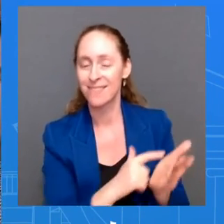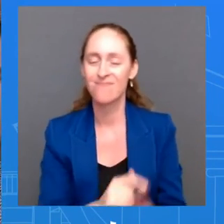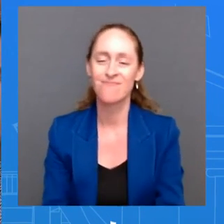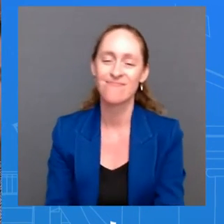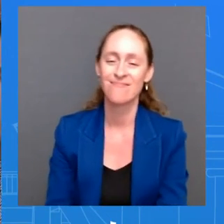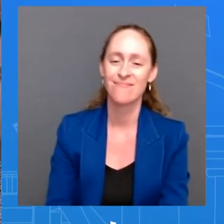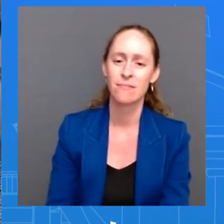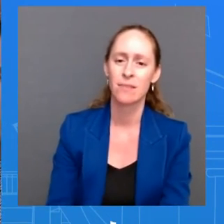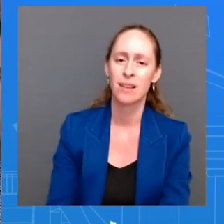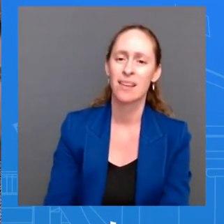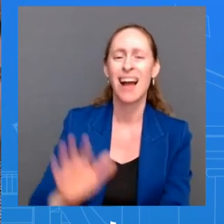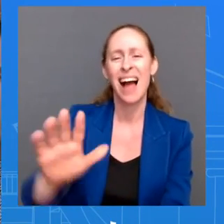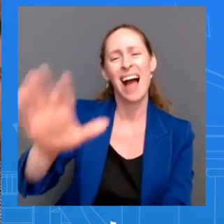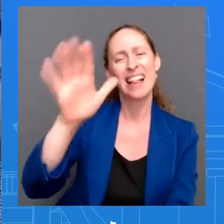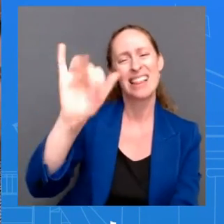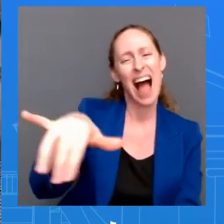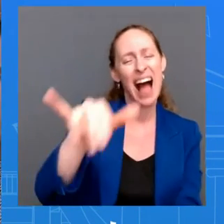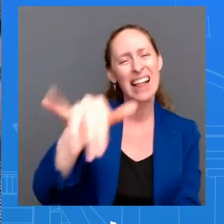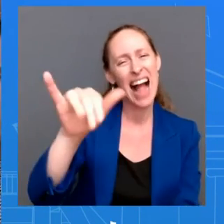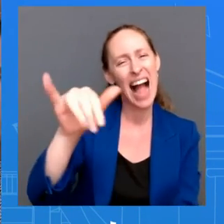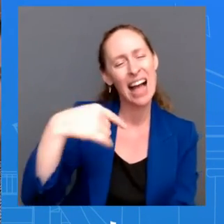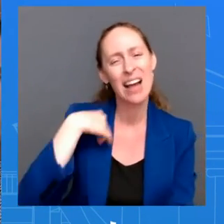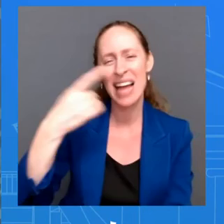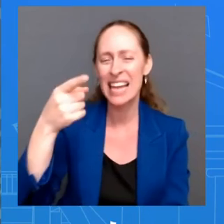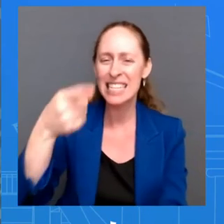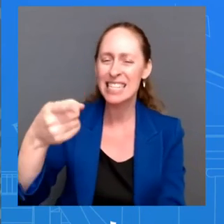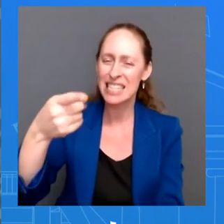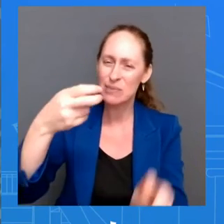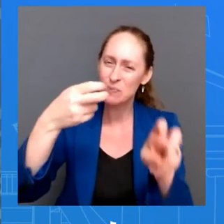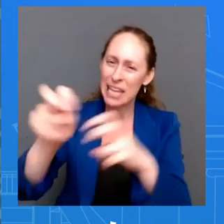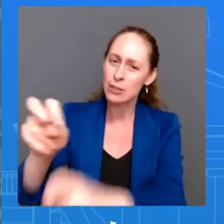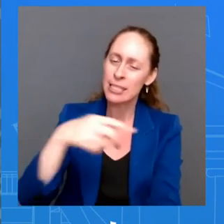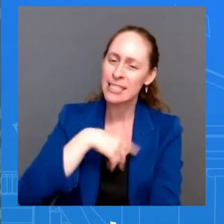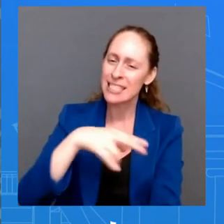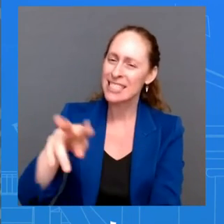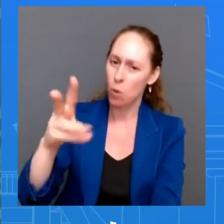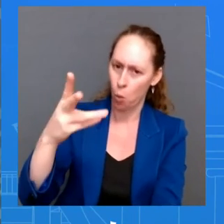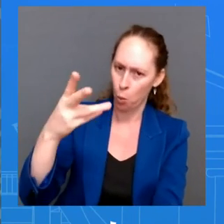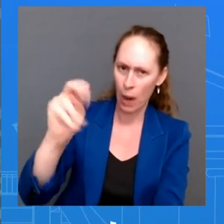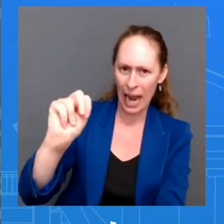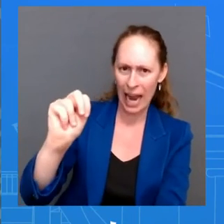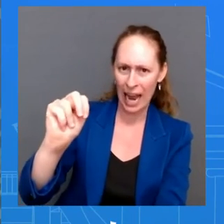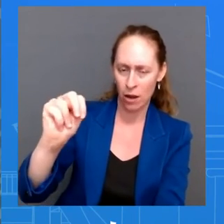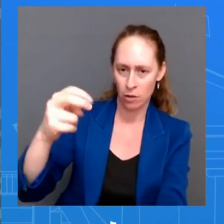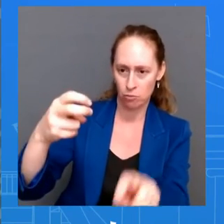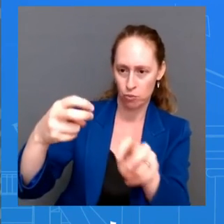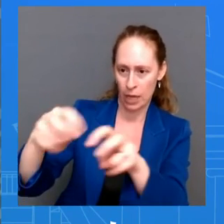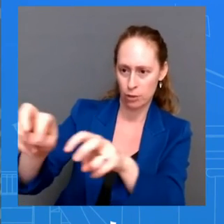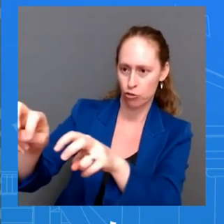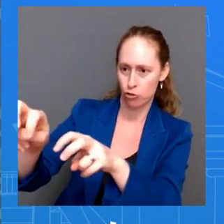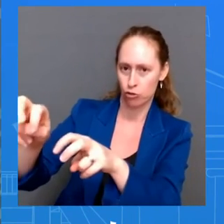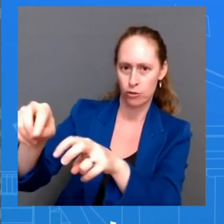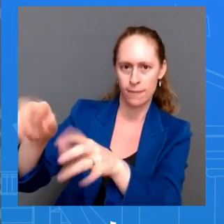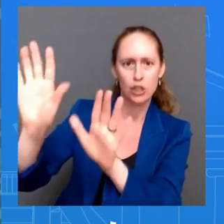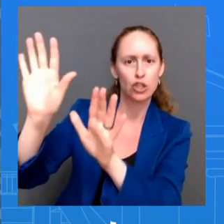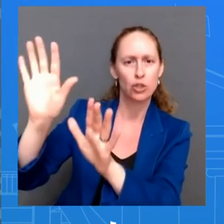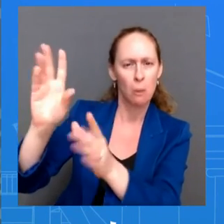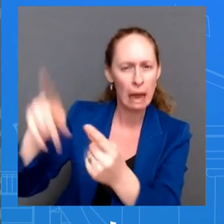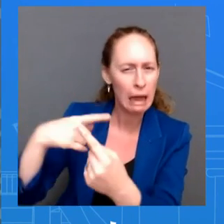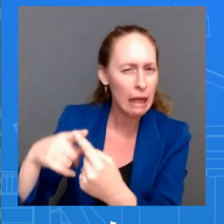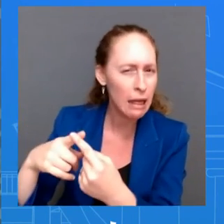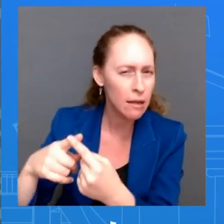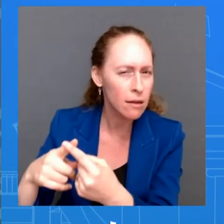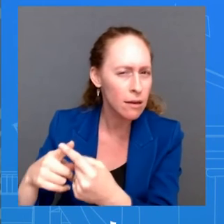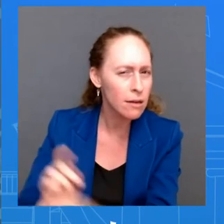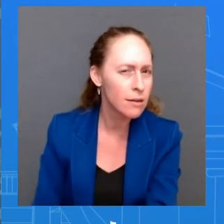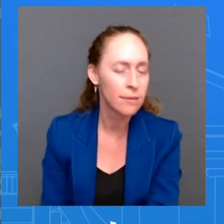can Americans expect that transition to be over? So it's happening currently right now. That is what we're stepping into. We see that. We